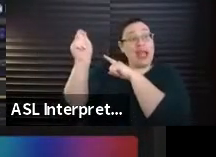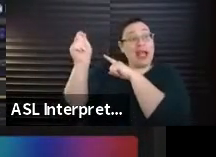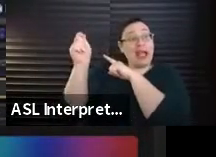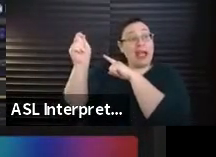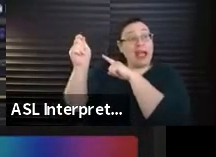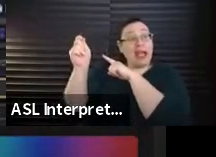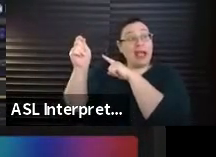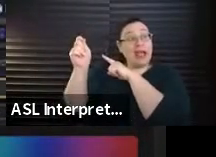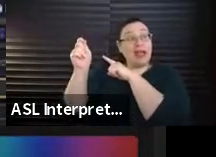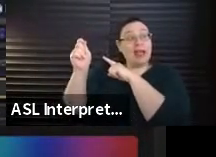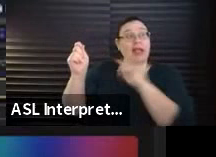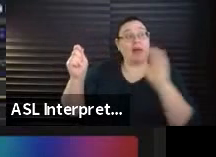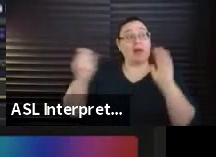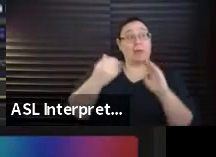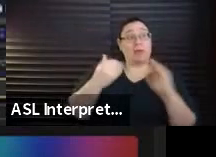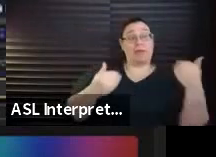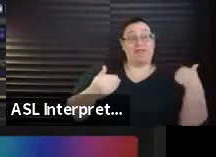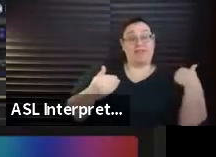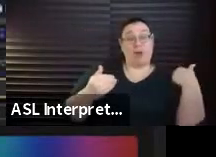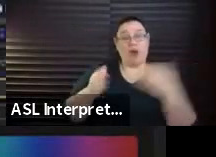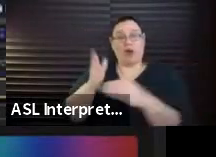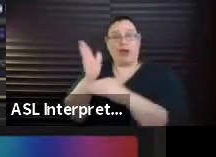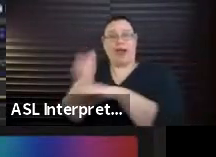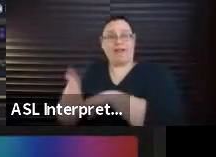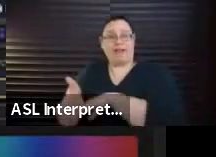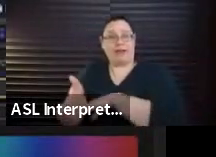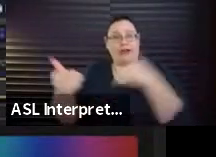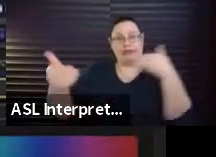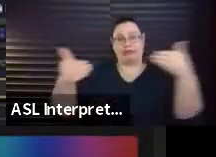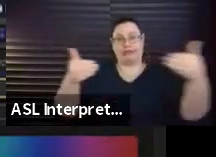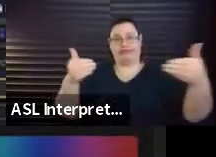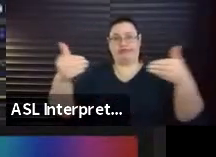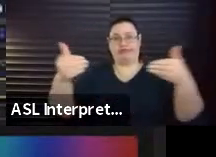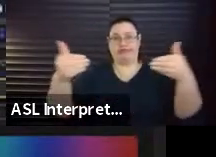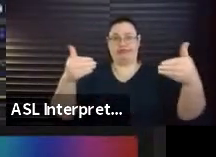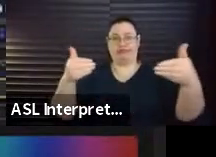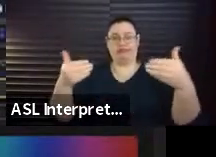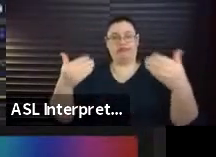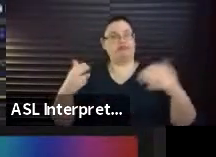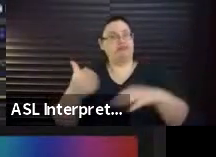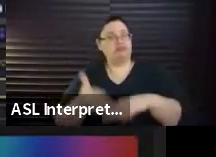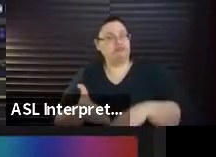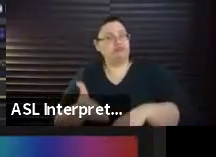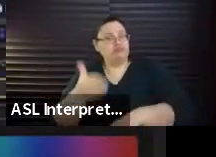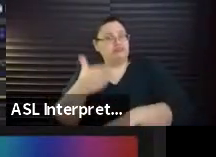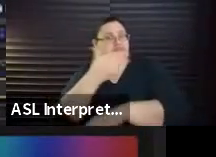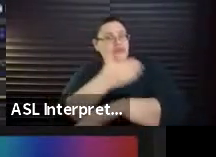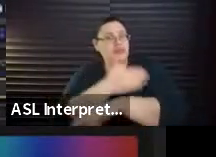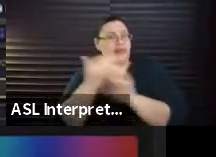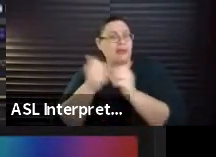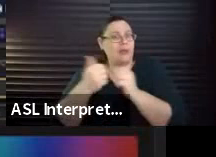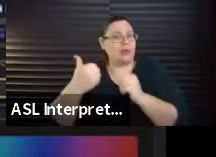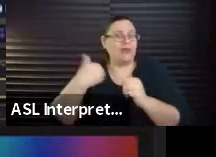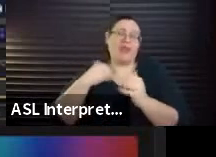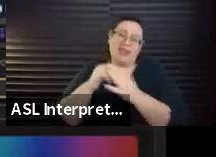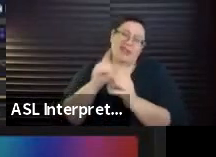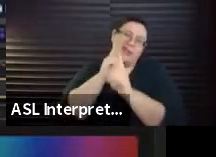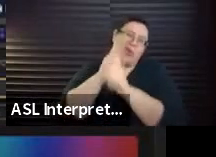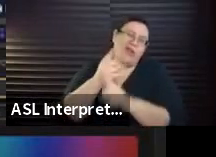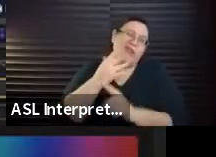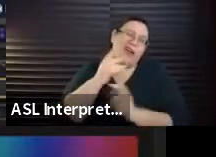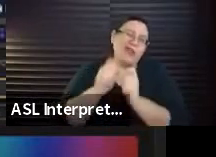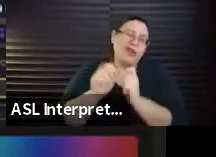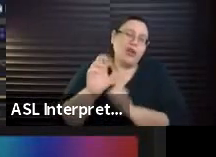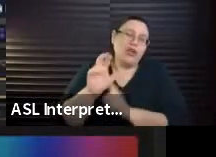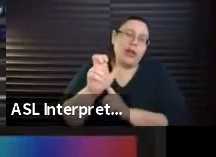And that's where we started, and that's where we ended. And this is a significant improvement over where we started. And that's really the goal of color correction. It's not to reinvent the